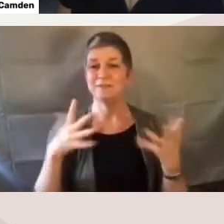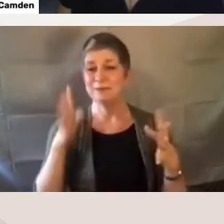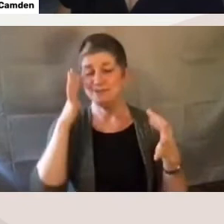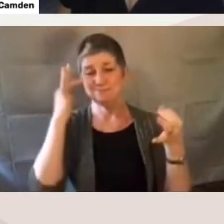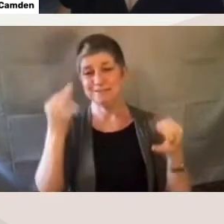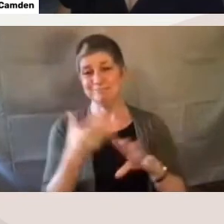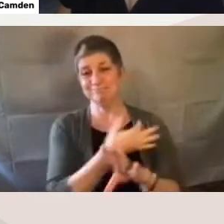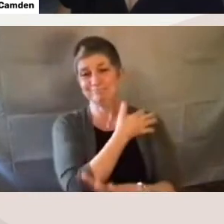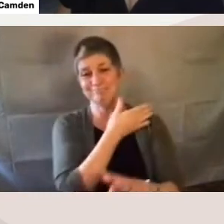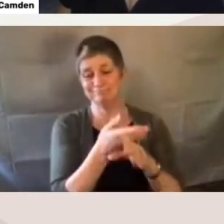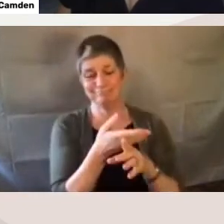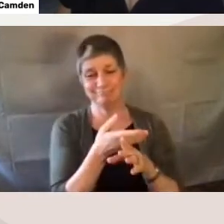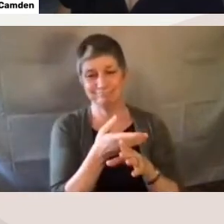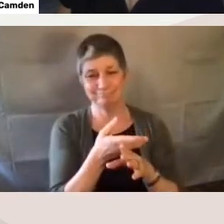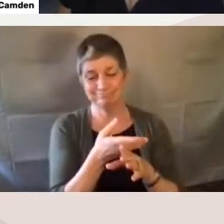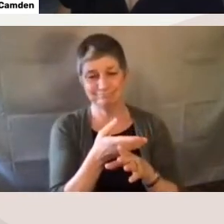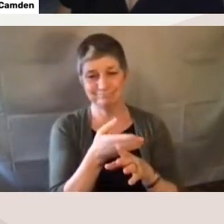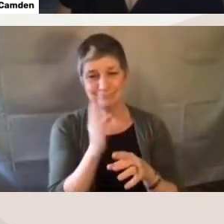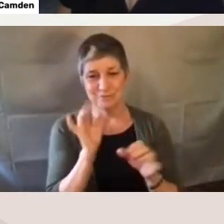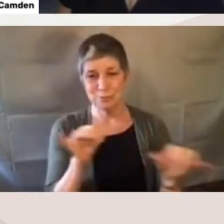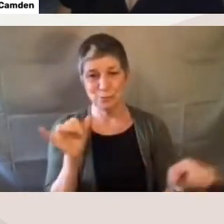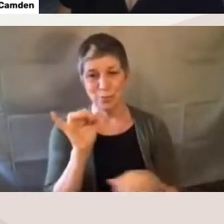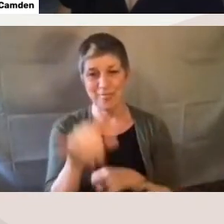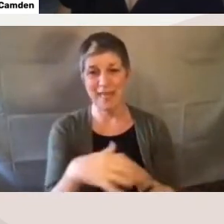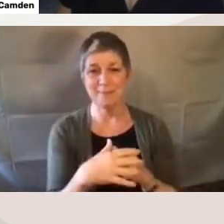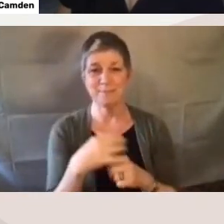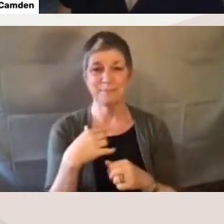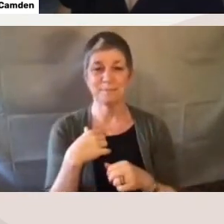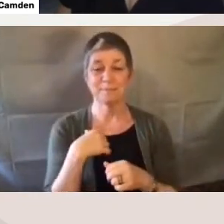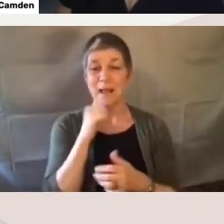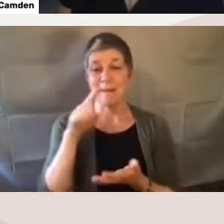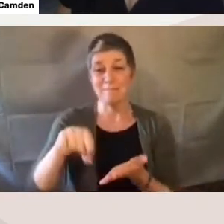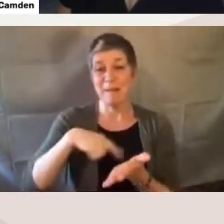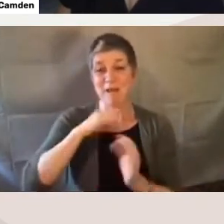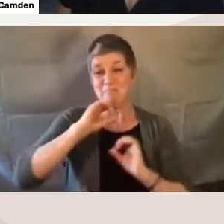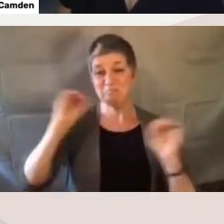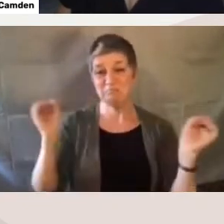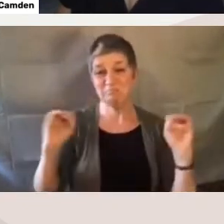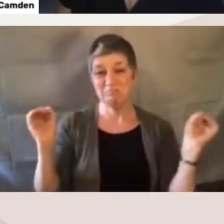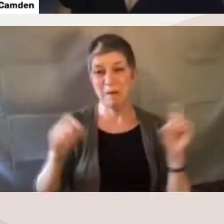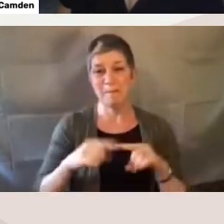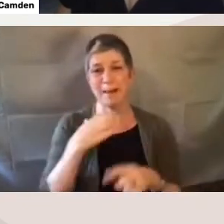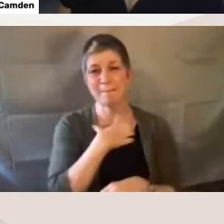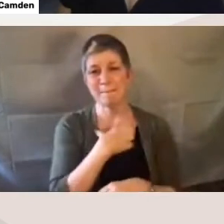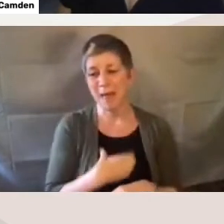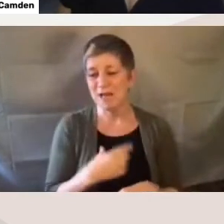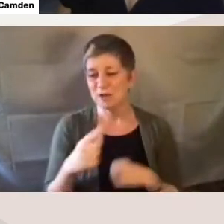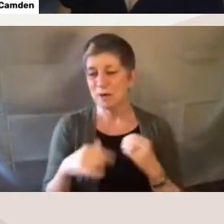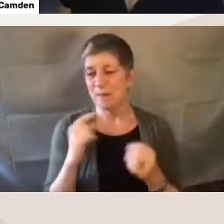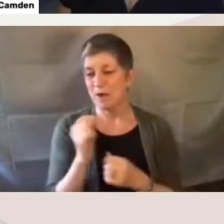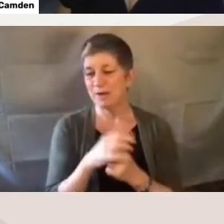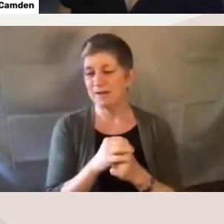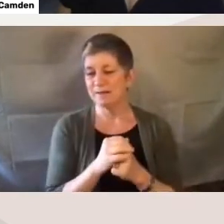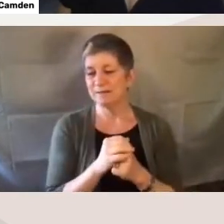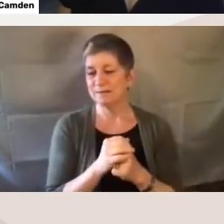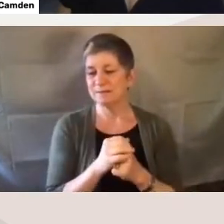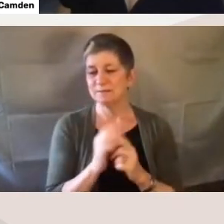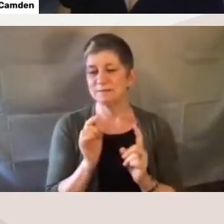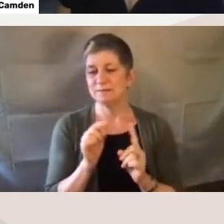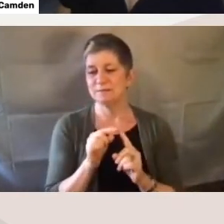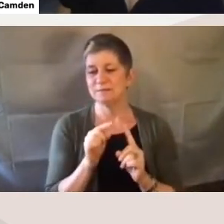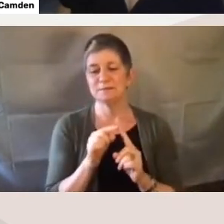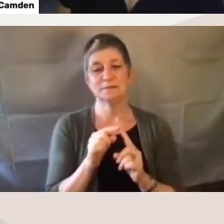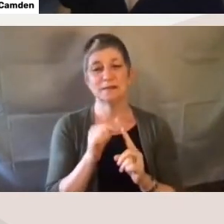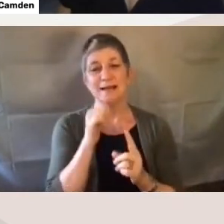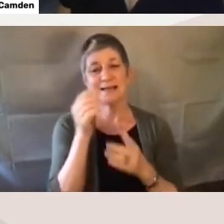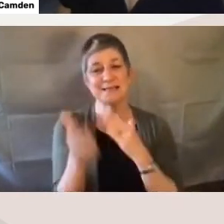that situation. Um, I'm not being paid for, but I'm so passionate about it. So it doesn't even matter